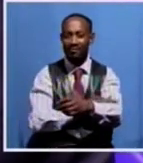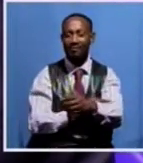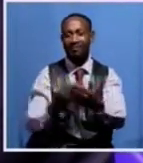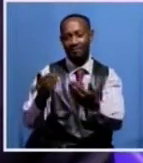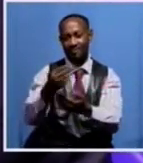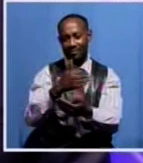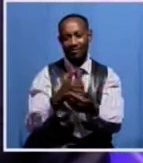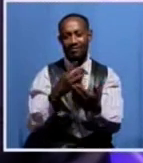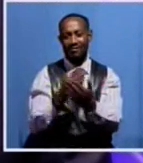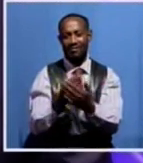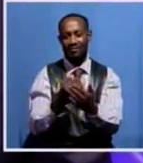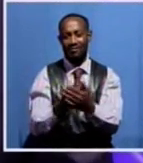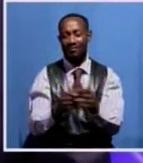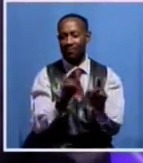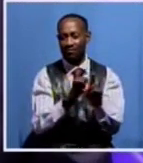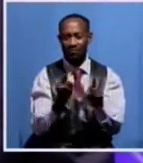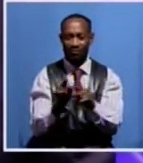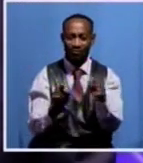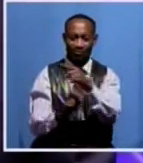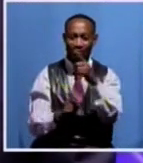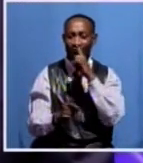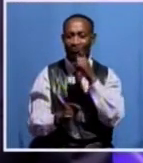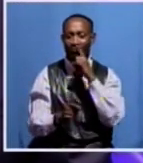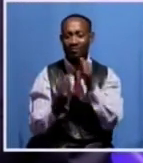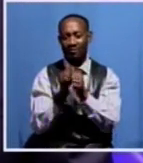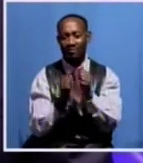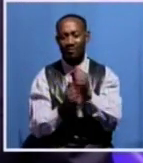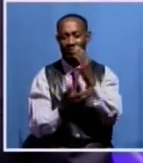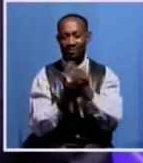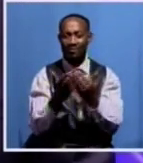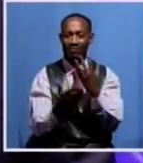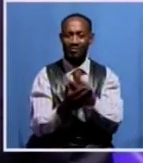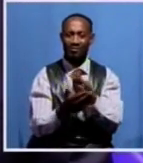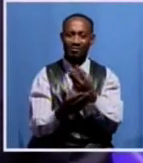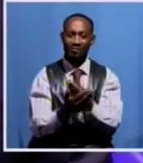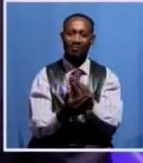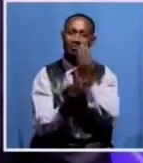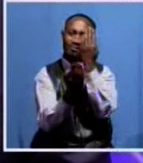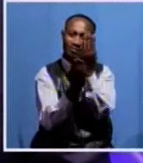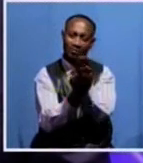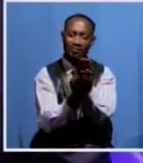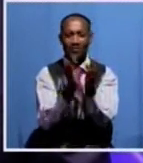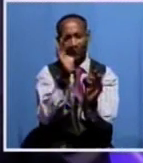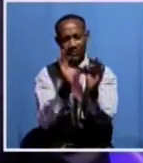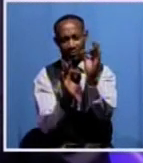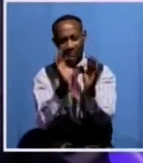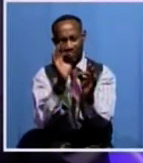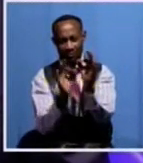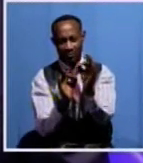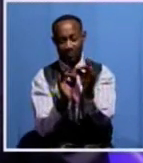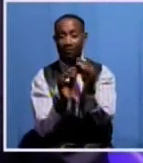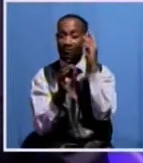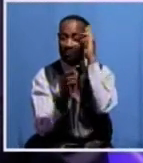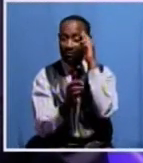revenue for us. But you also did touch on some of these fees that I'm proposing to adjust. The reason basically is